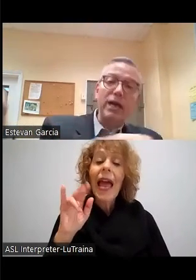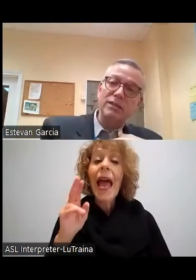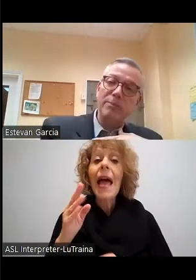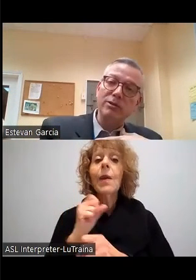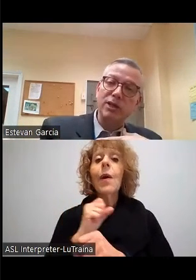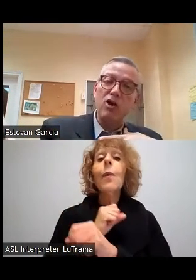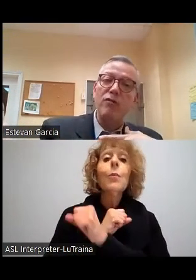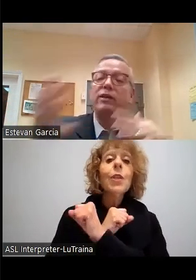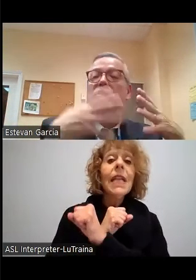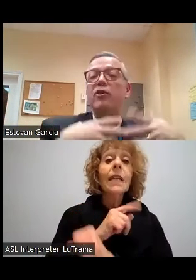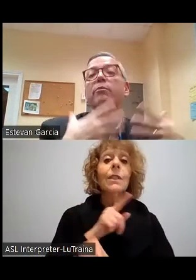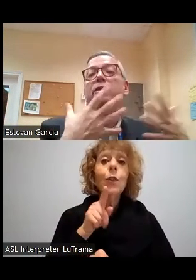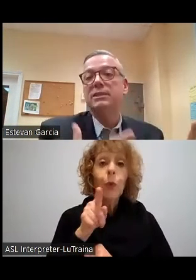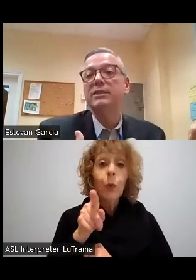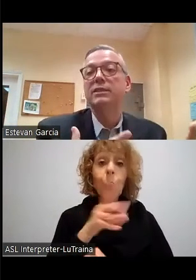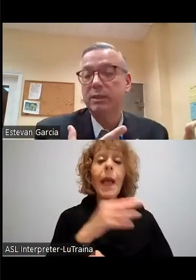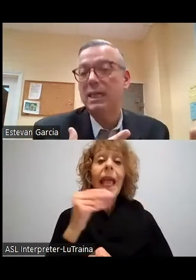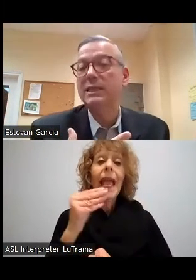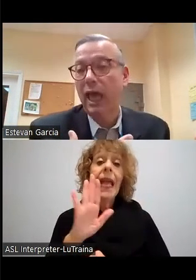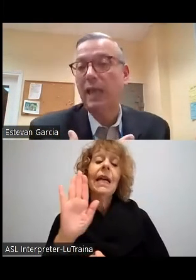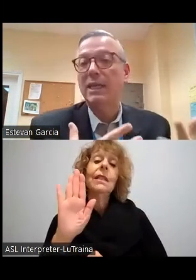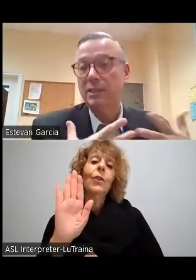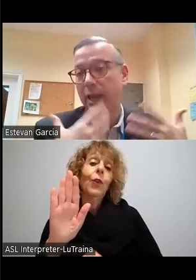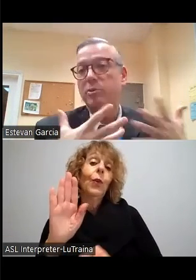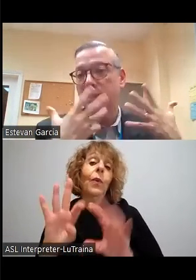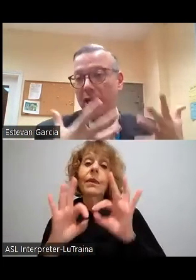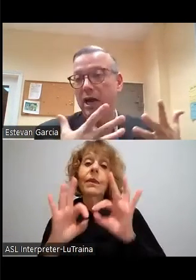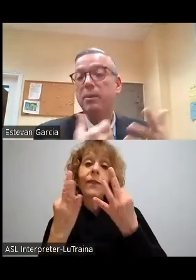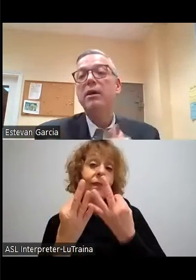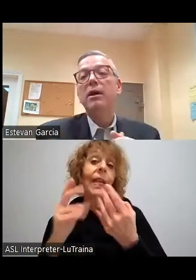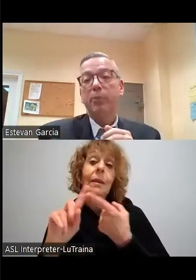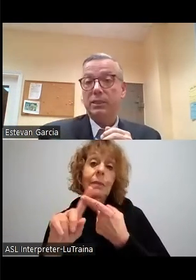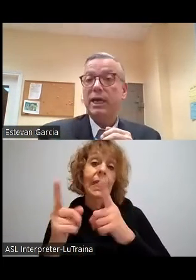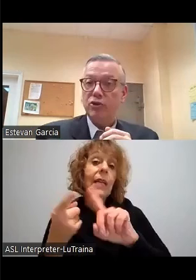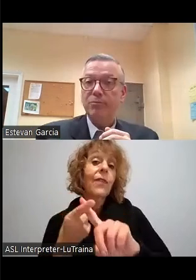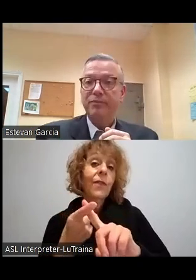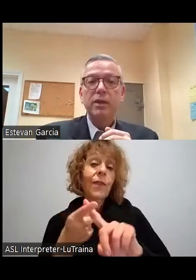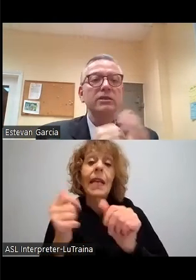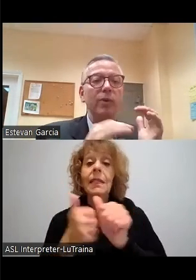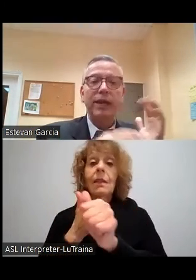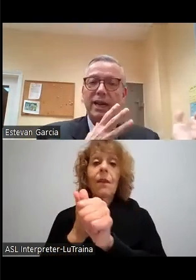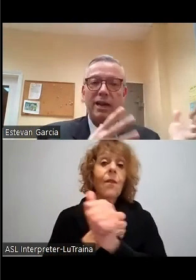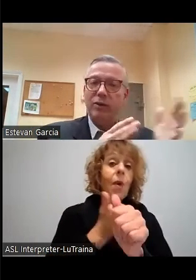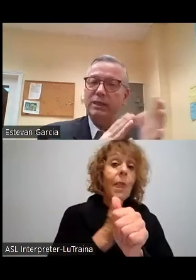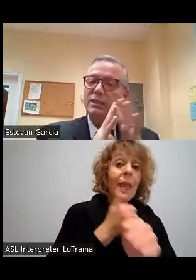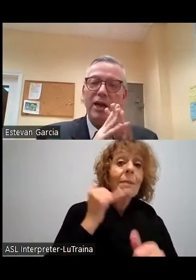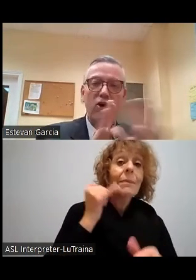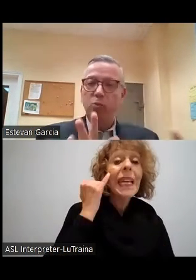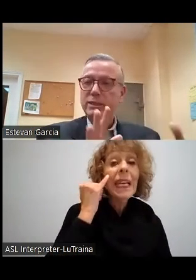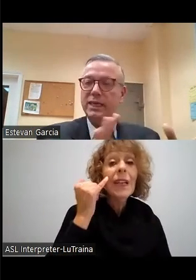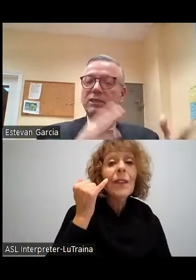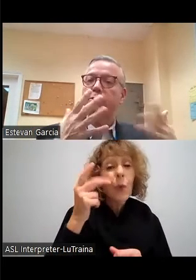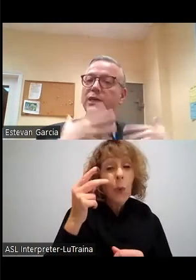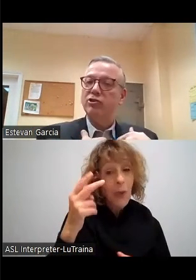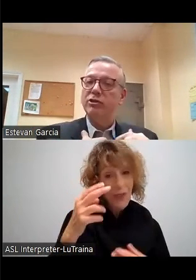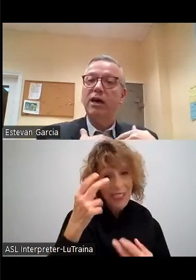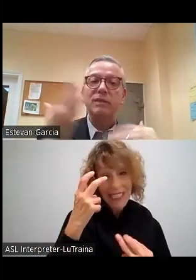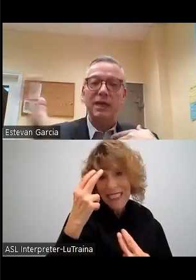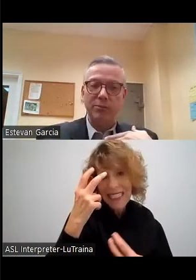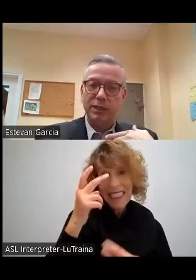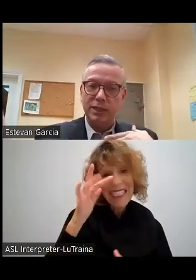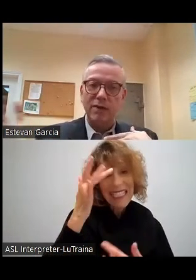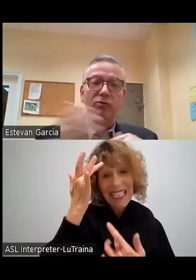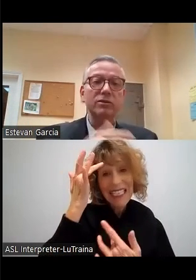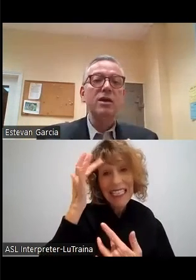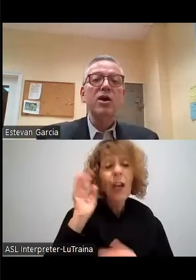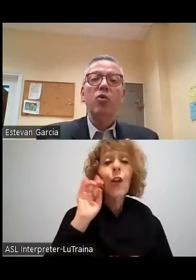and you get exposed to COVID, your immune system is less likely to be able to help protect you. So again, another reason, stay home when sick, to protect yourselves